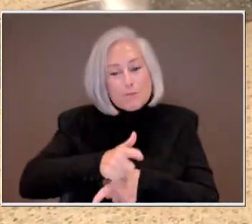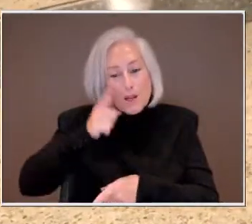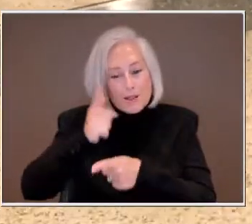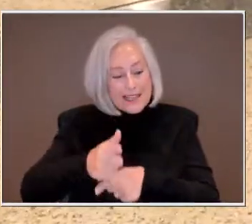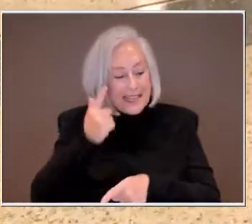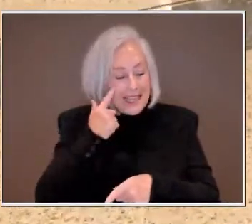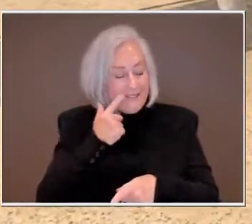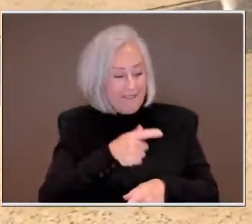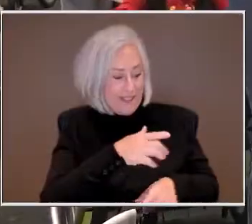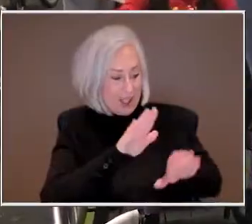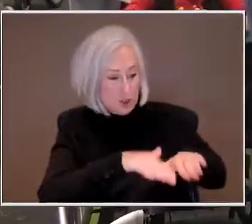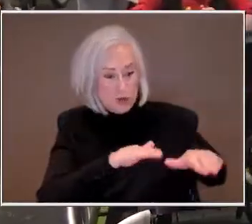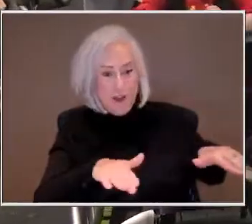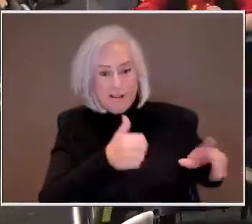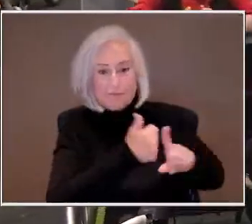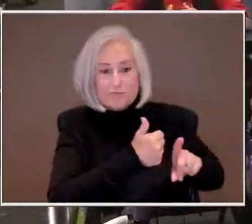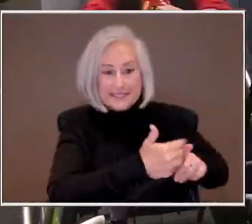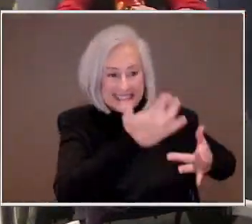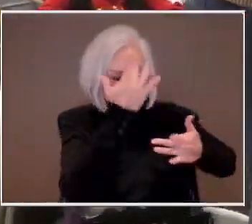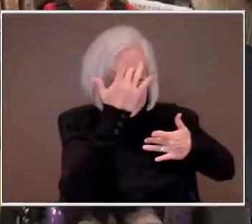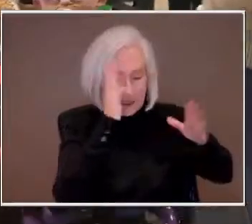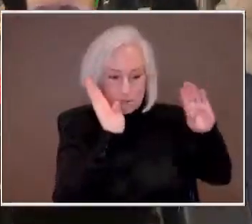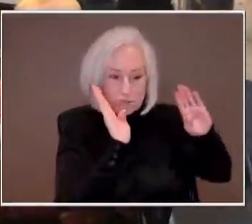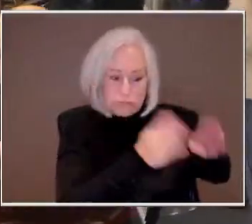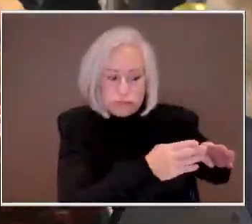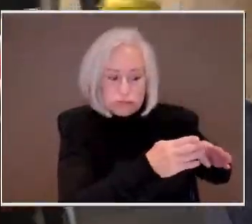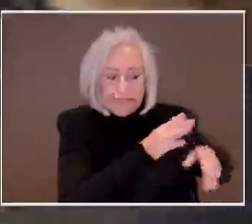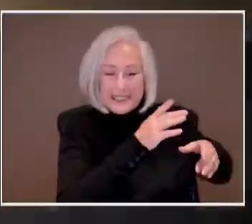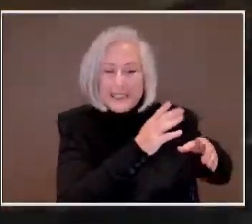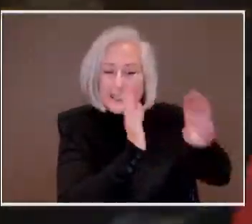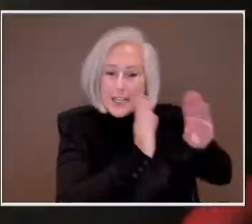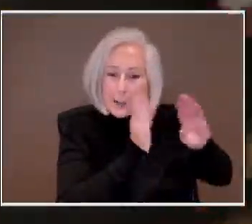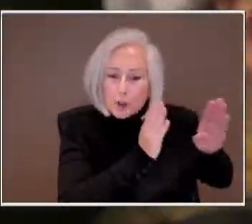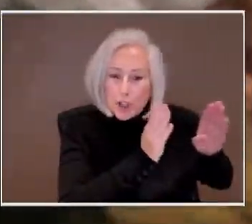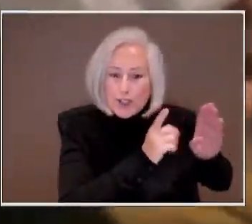attention. So our goal is to encompass the whole family.